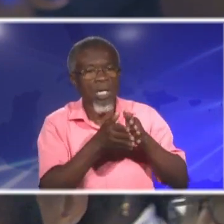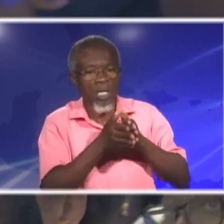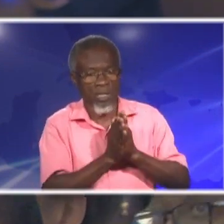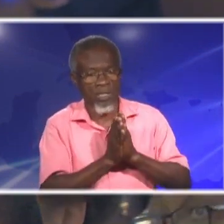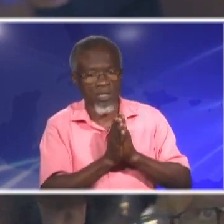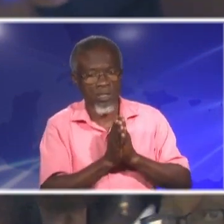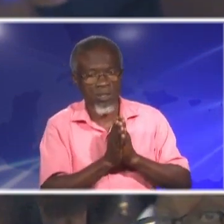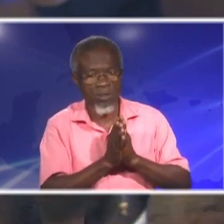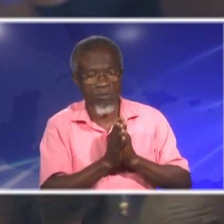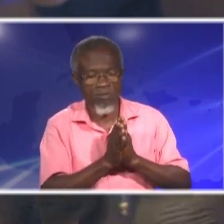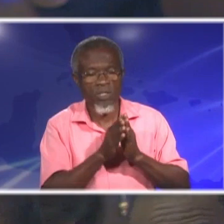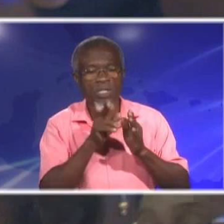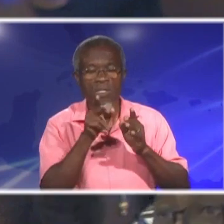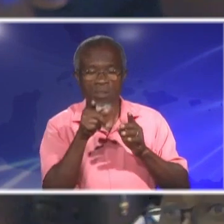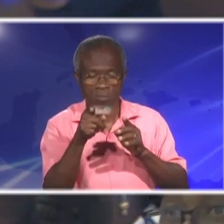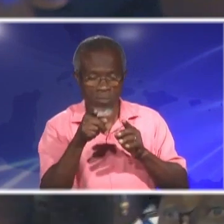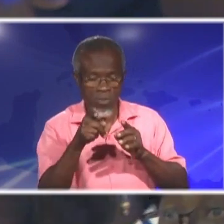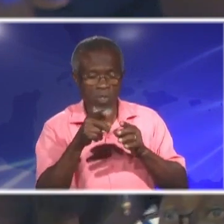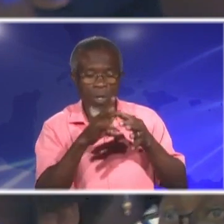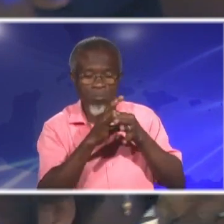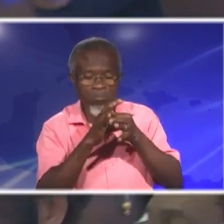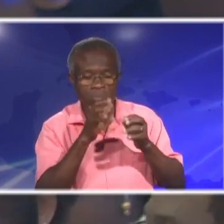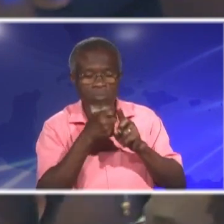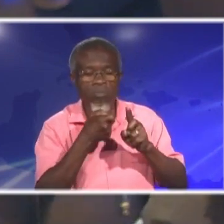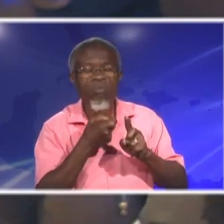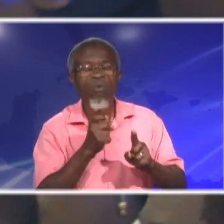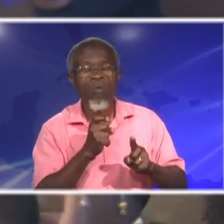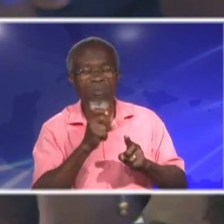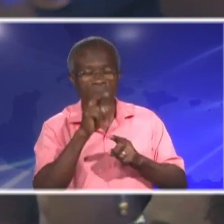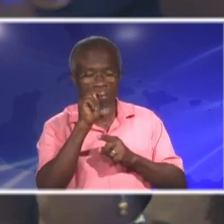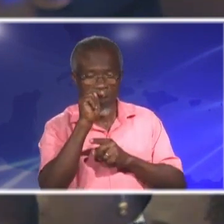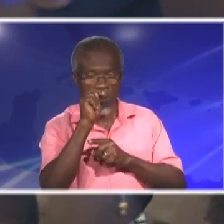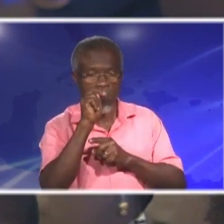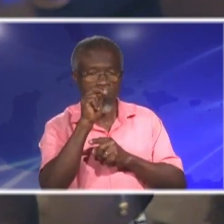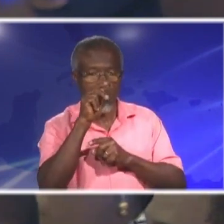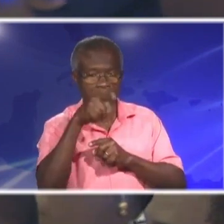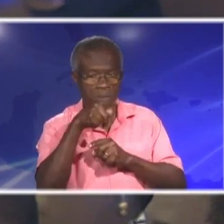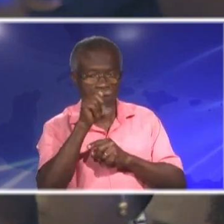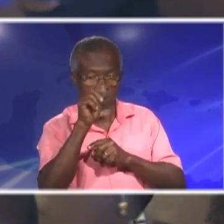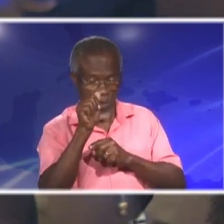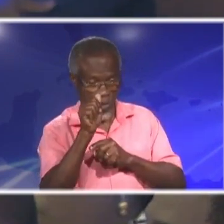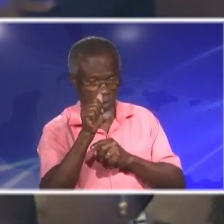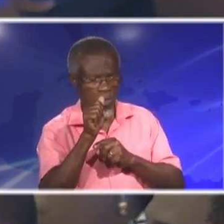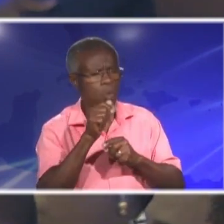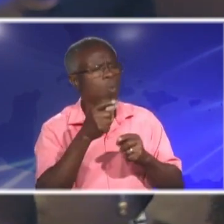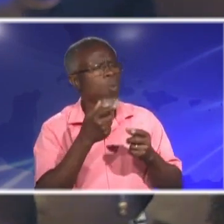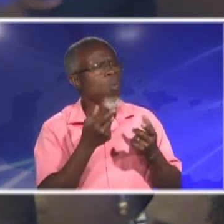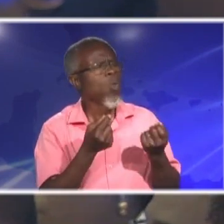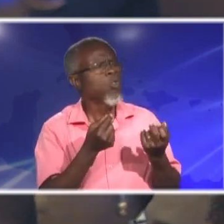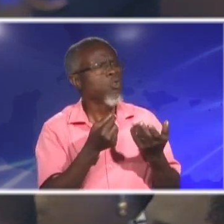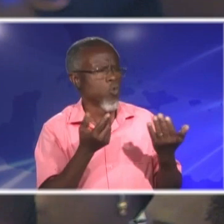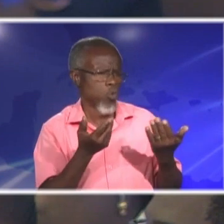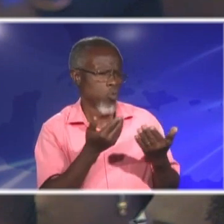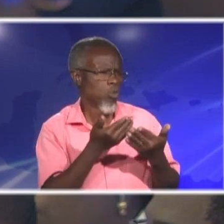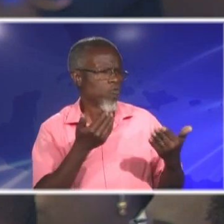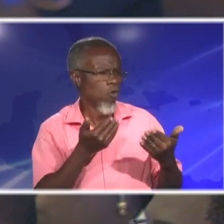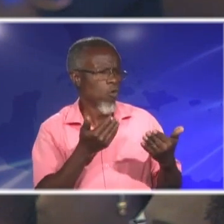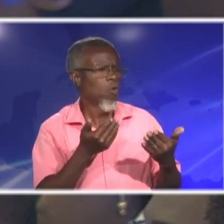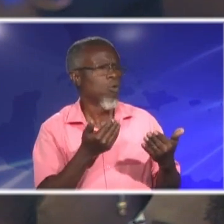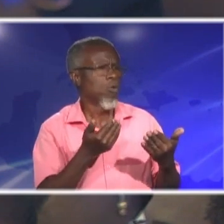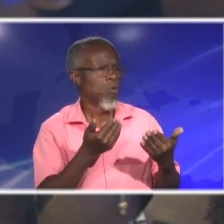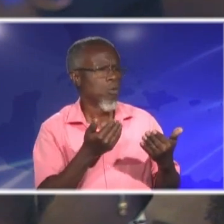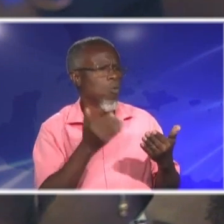NPTA, I would really like to know what has been done or what is in the pipeline to come from